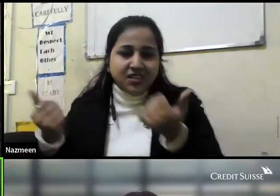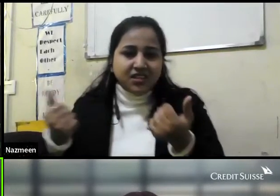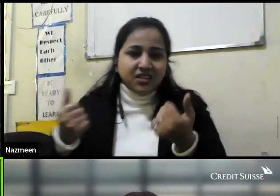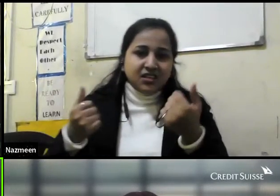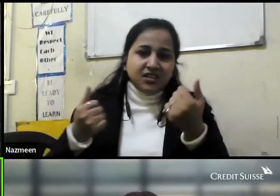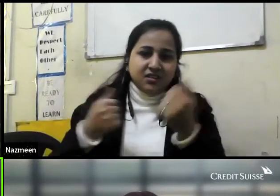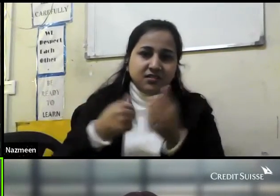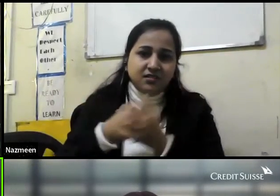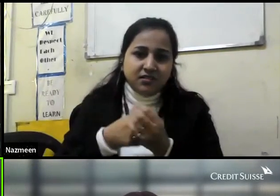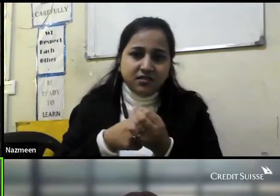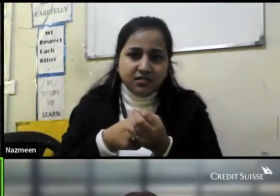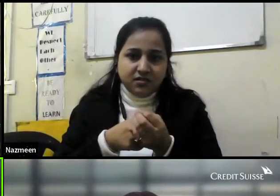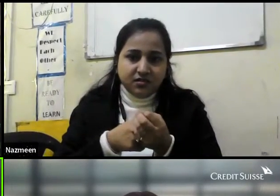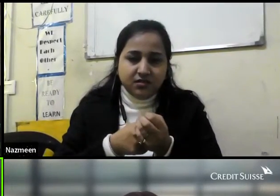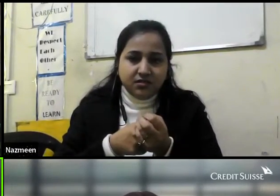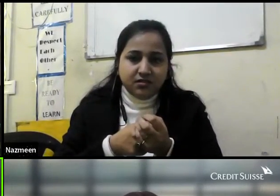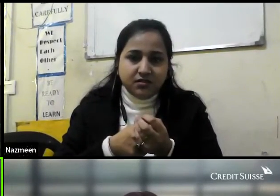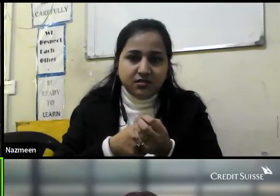entity.